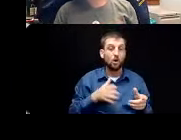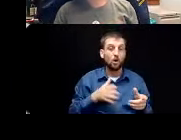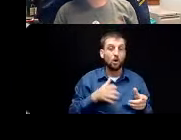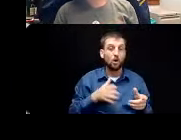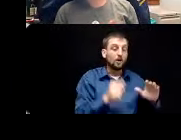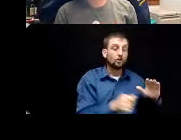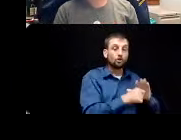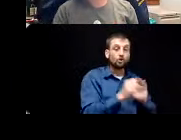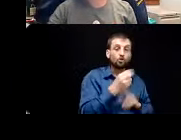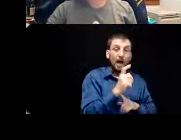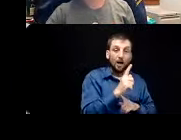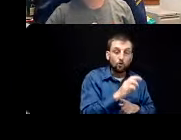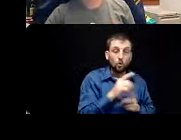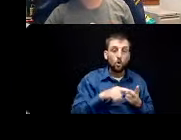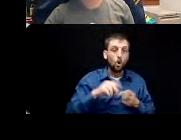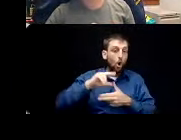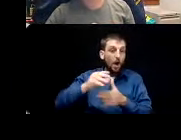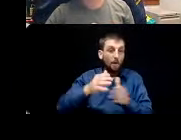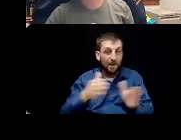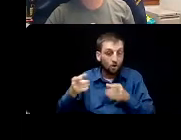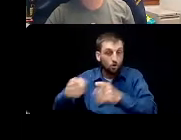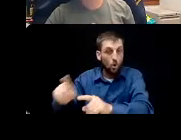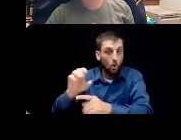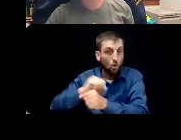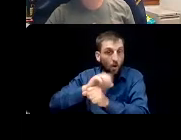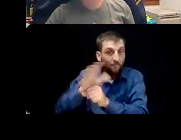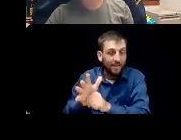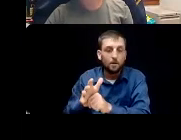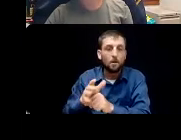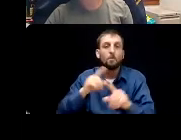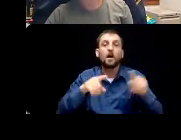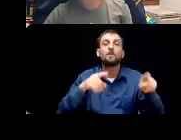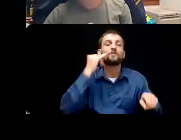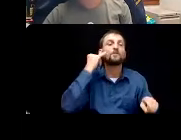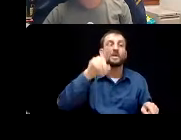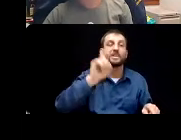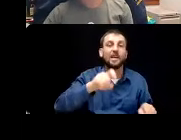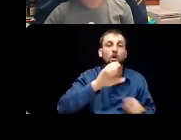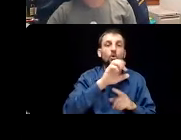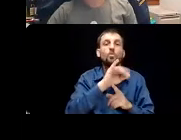plan during COVID, but this is just if you need some crisis counseling.